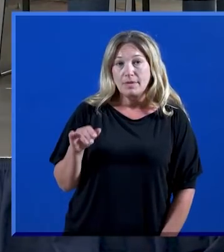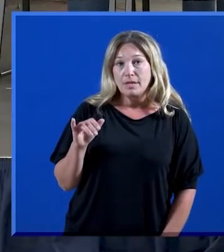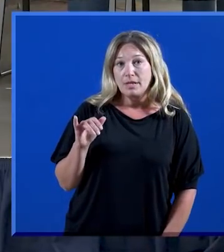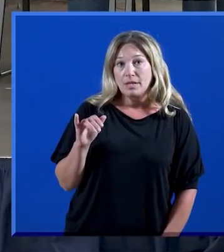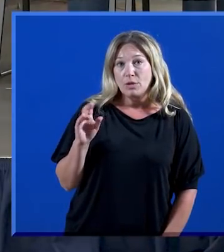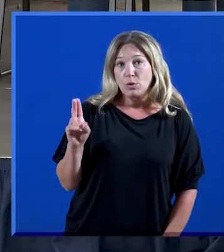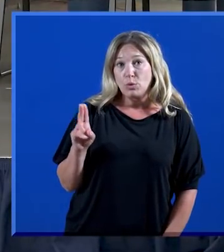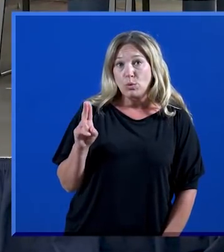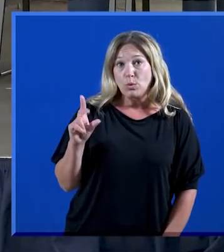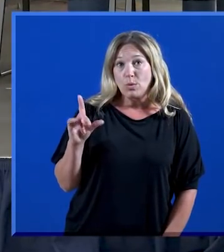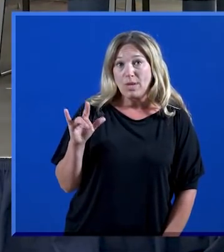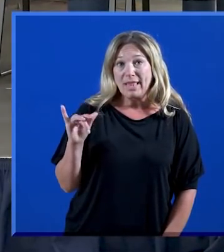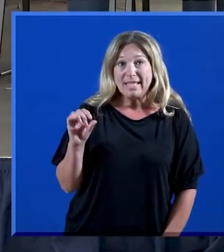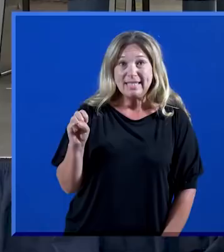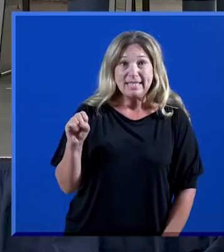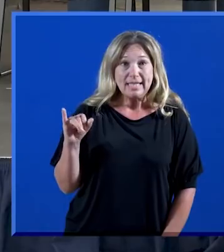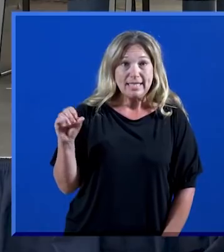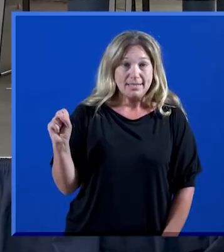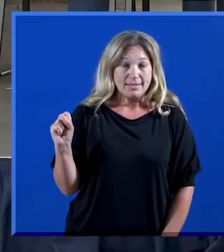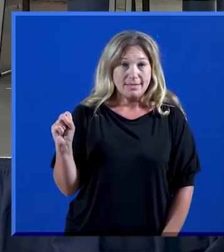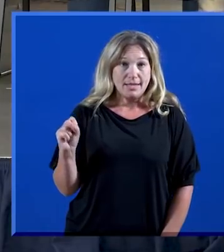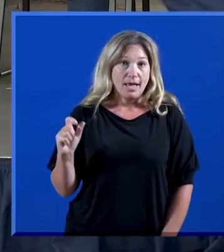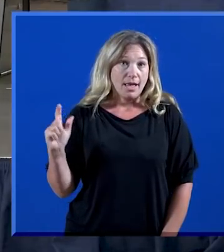Ulysses Linder.